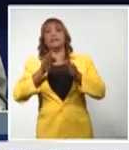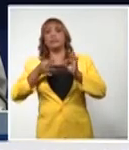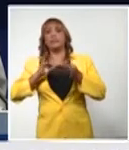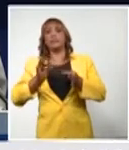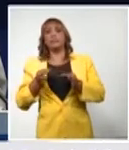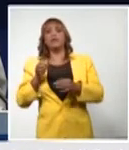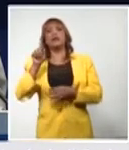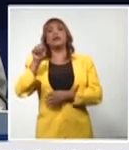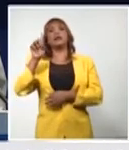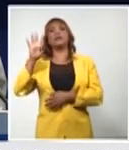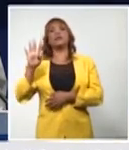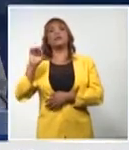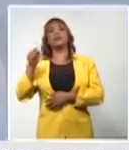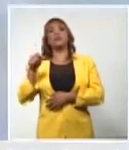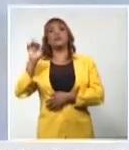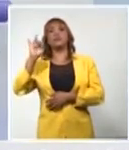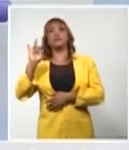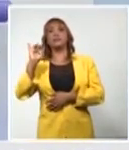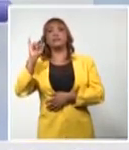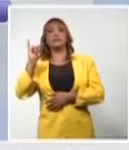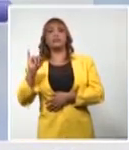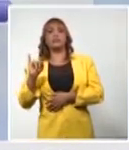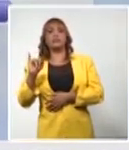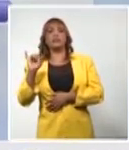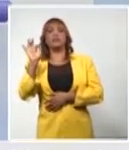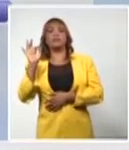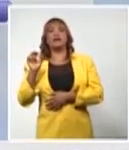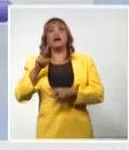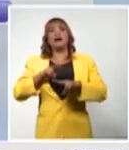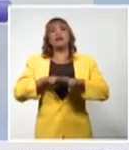Artemisa's rate also rises to